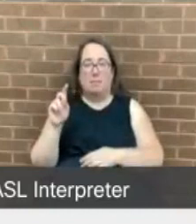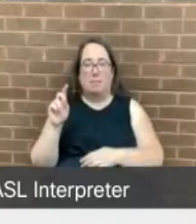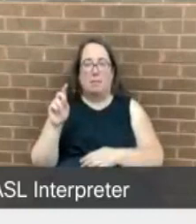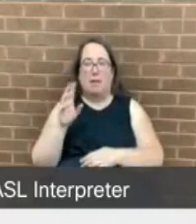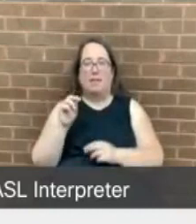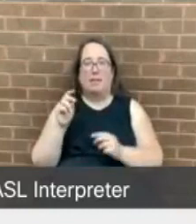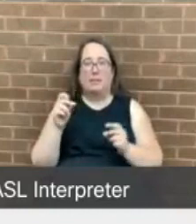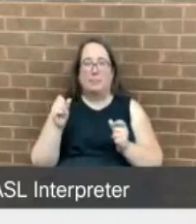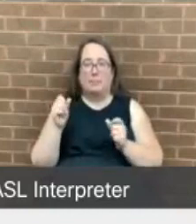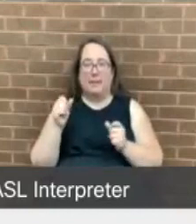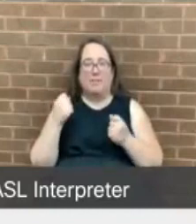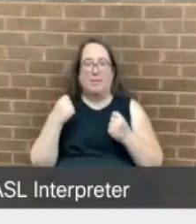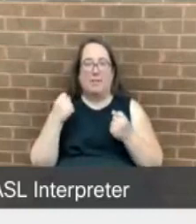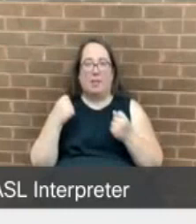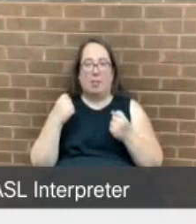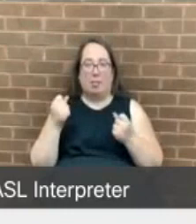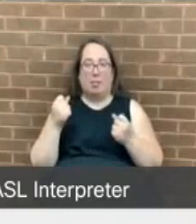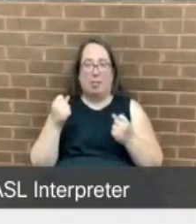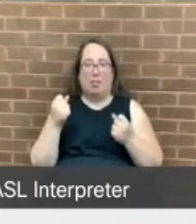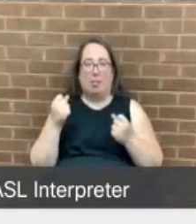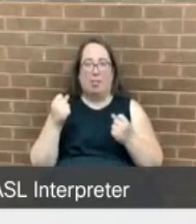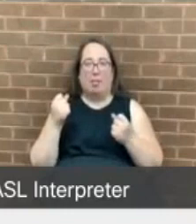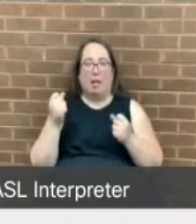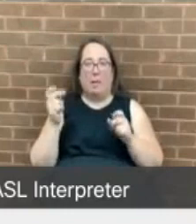speed of the vehicles and pedestrian